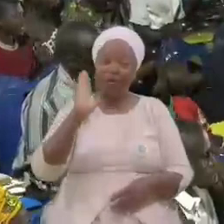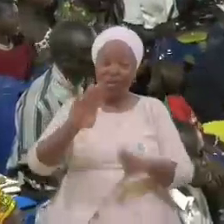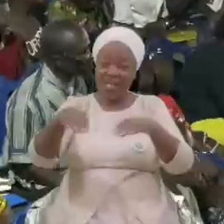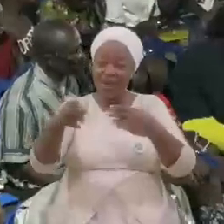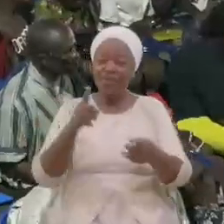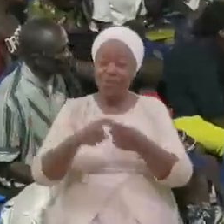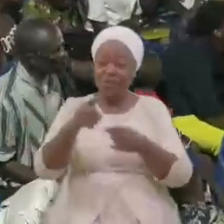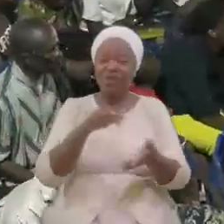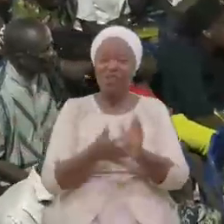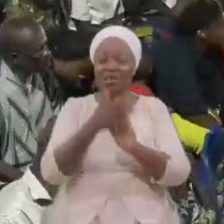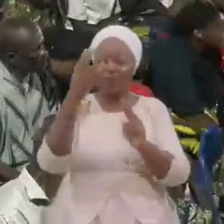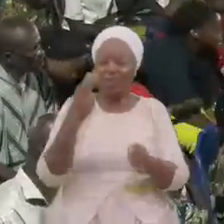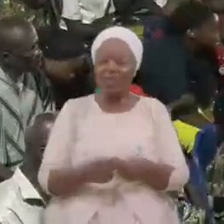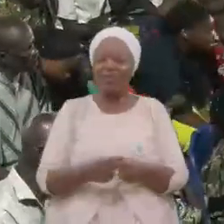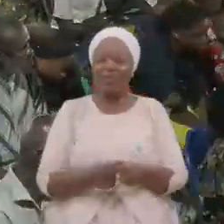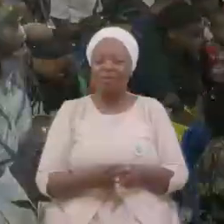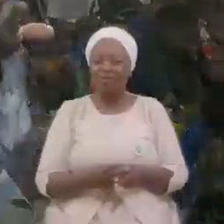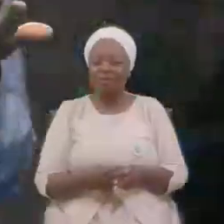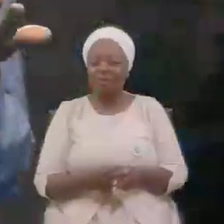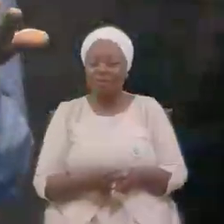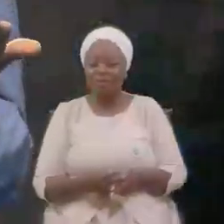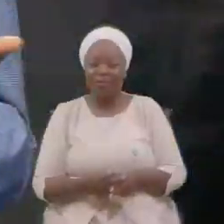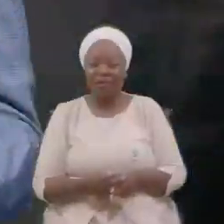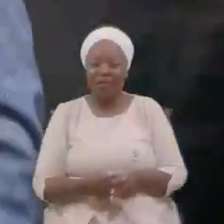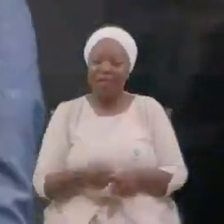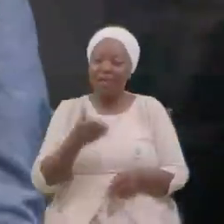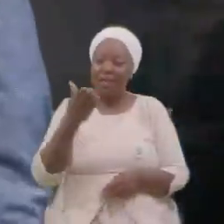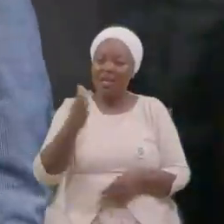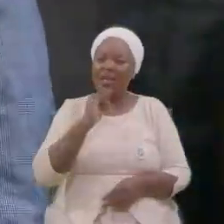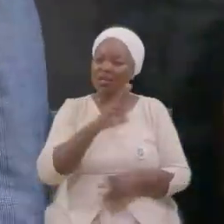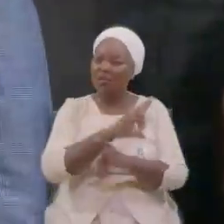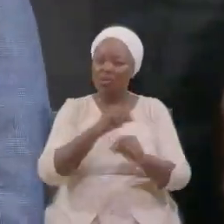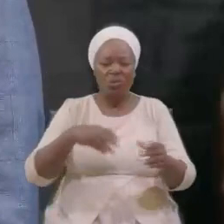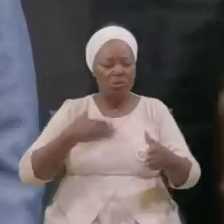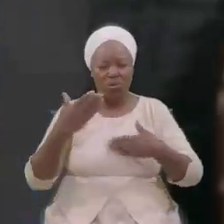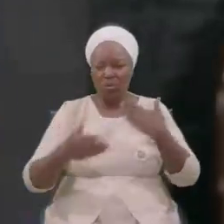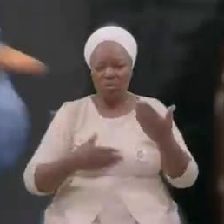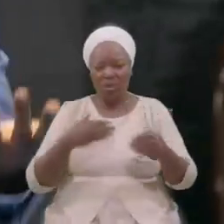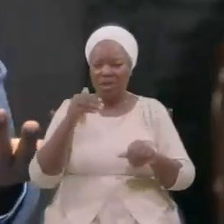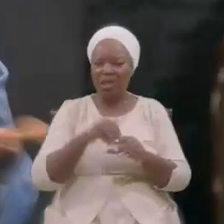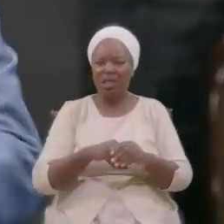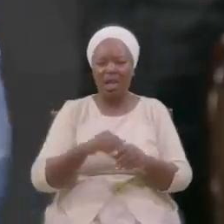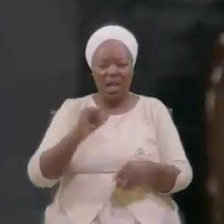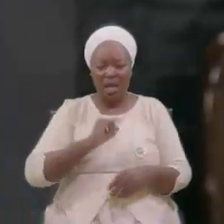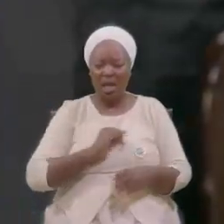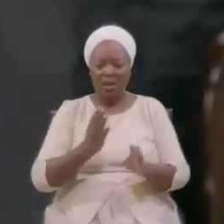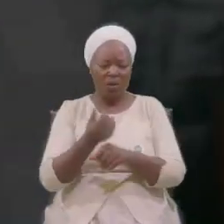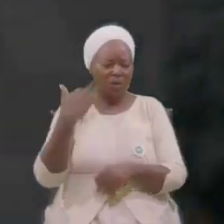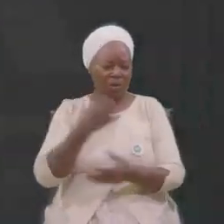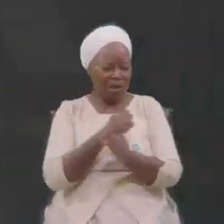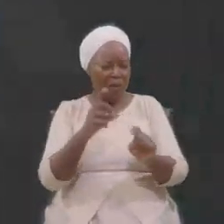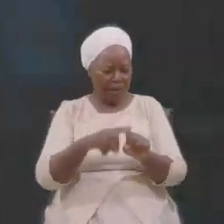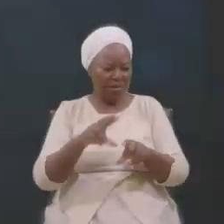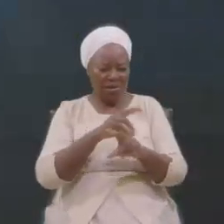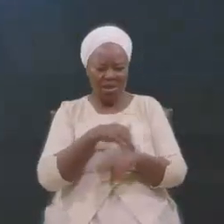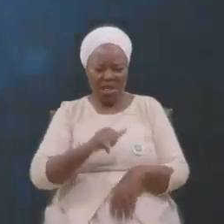you. There's no joy in I got saved, but there's no change, but there's